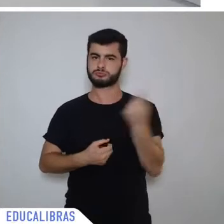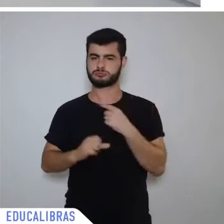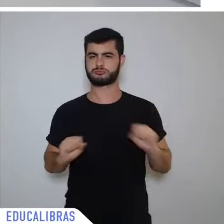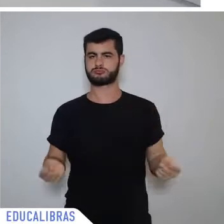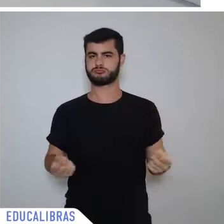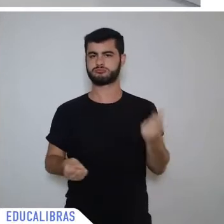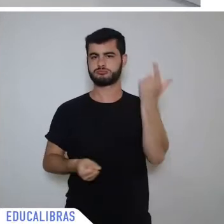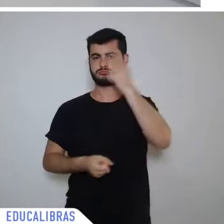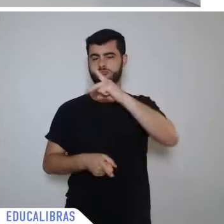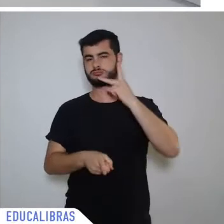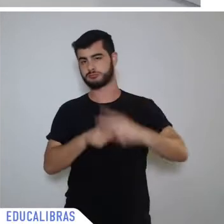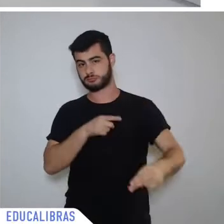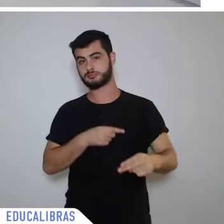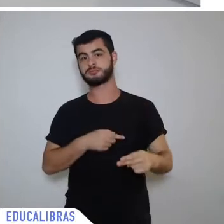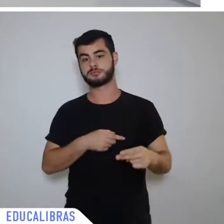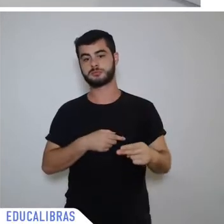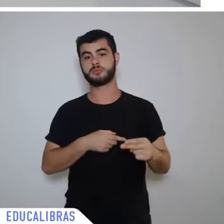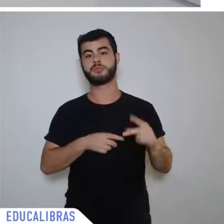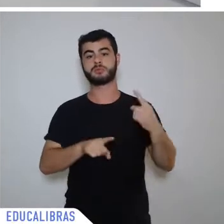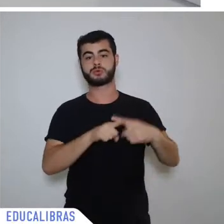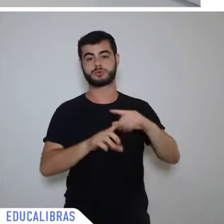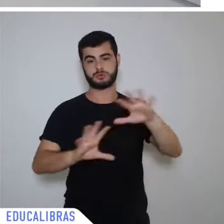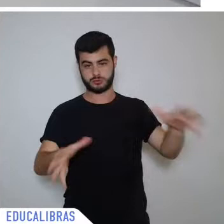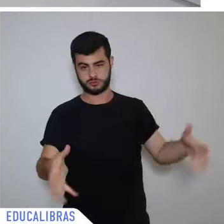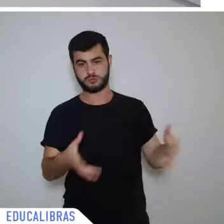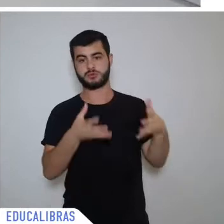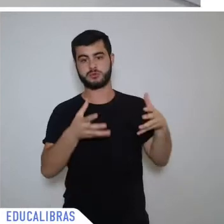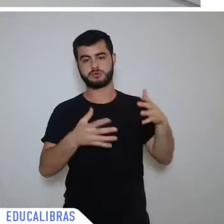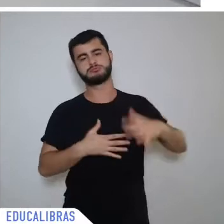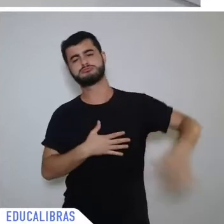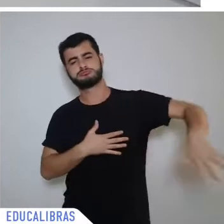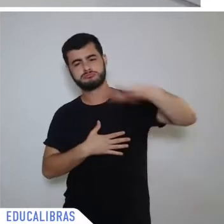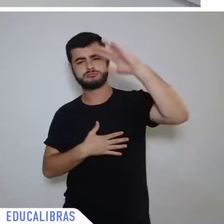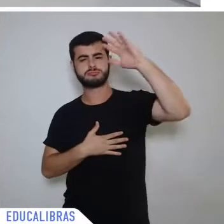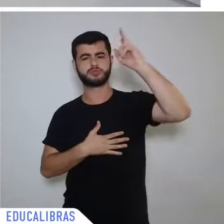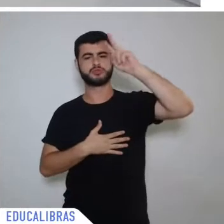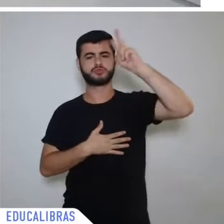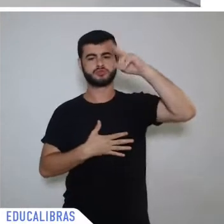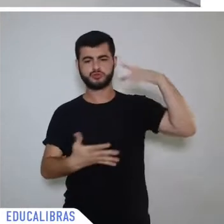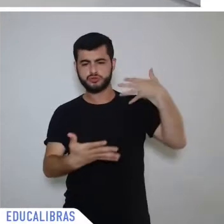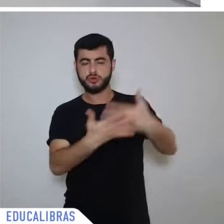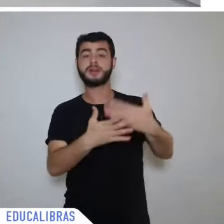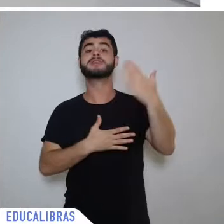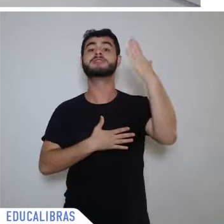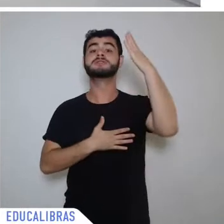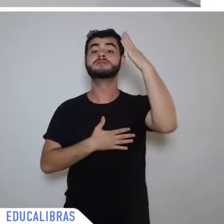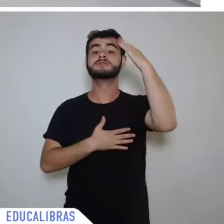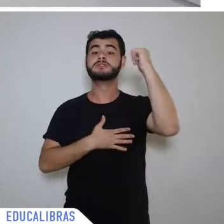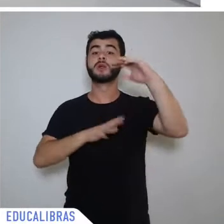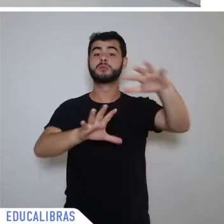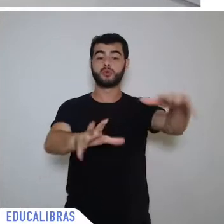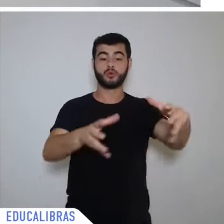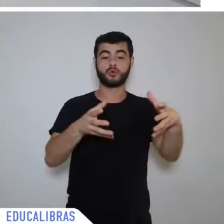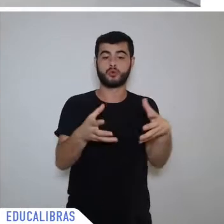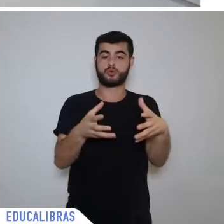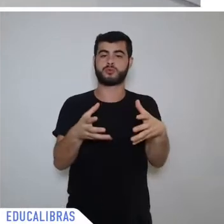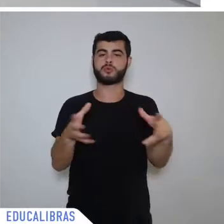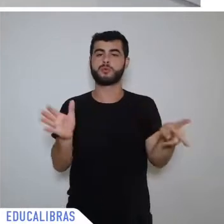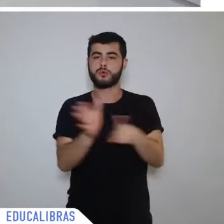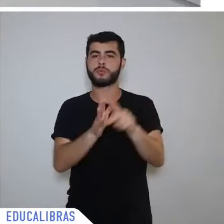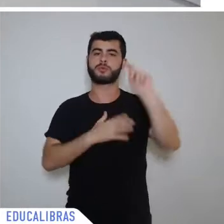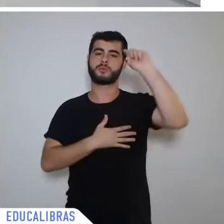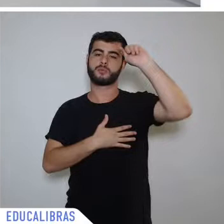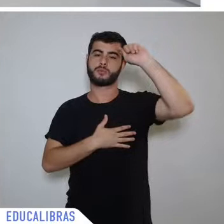continuity and overcoming difficulties my generation had, and they're writing in history a